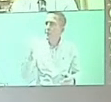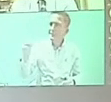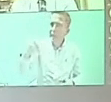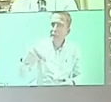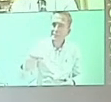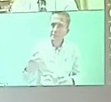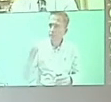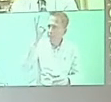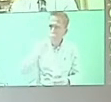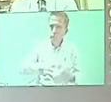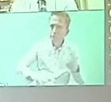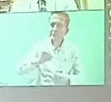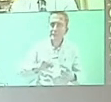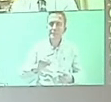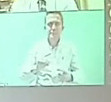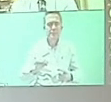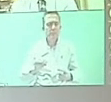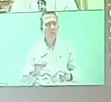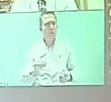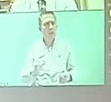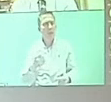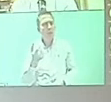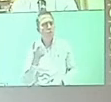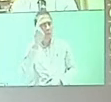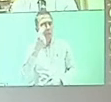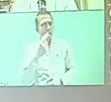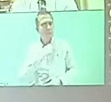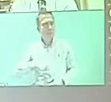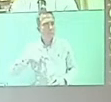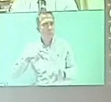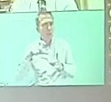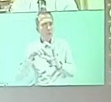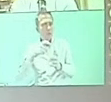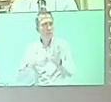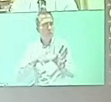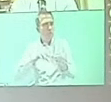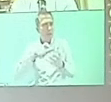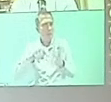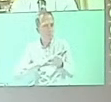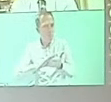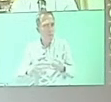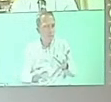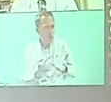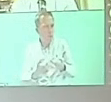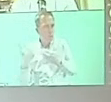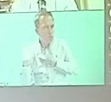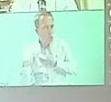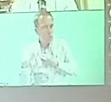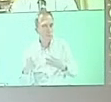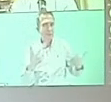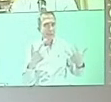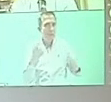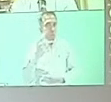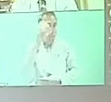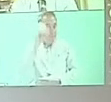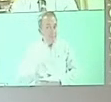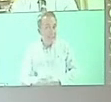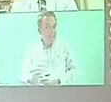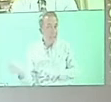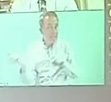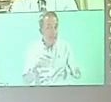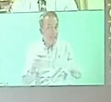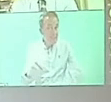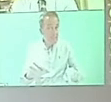and coincidentally, I appreciate Councillor Driver has other duties. He's got an 81% attendance rate. I myself